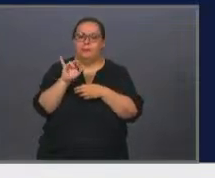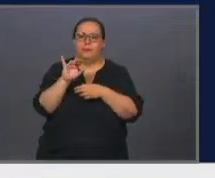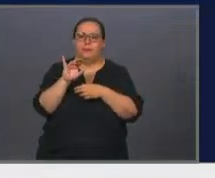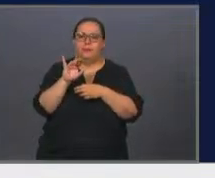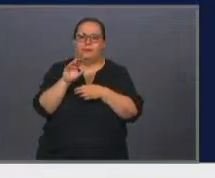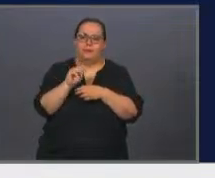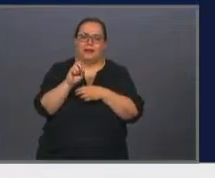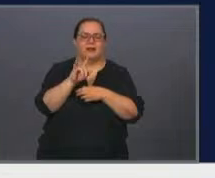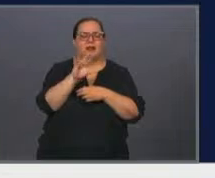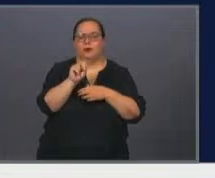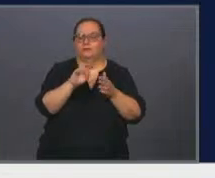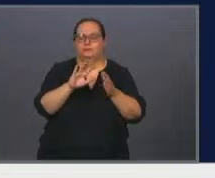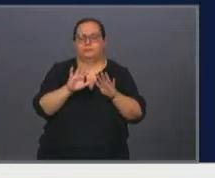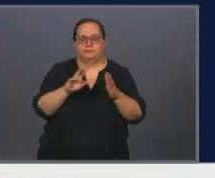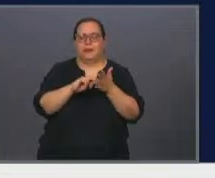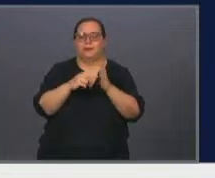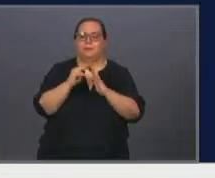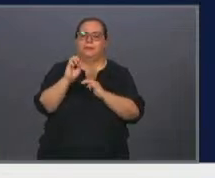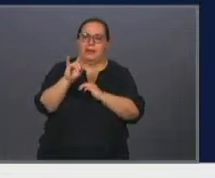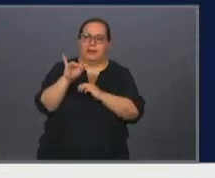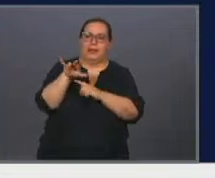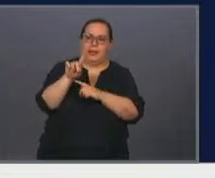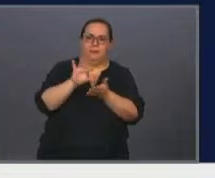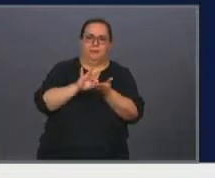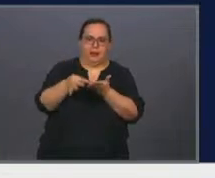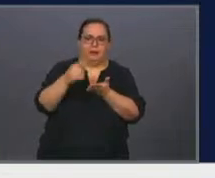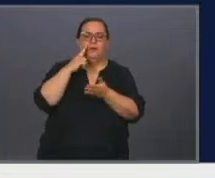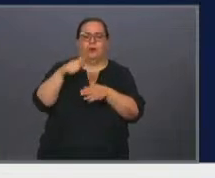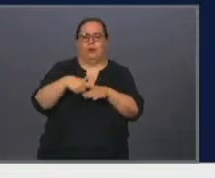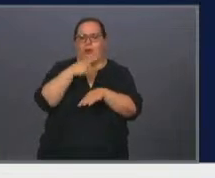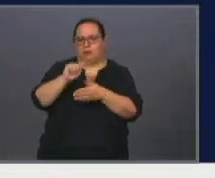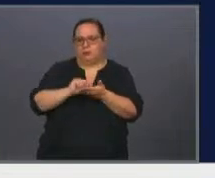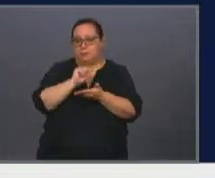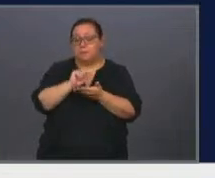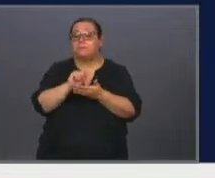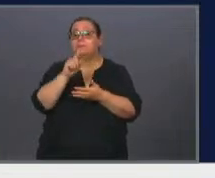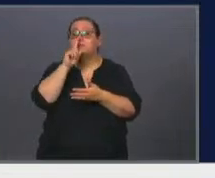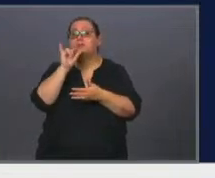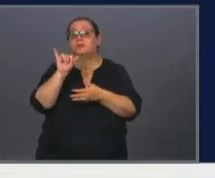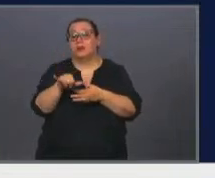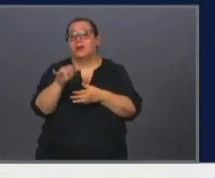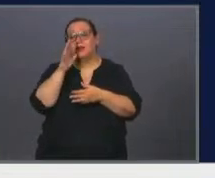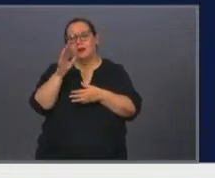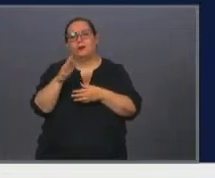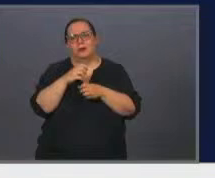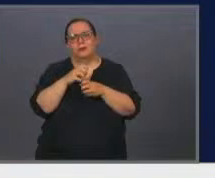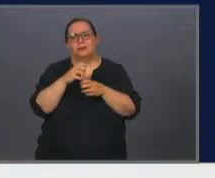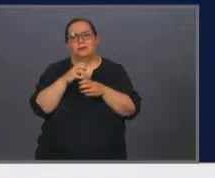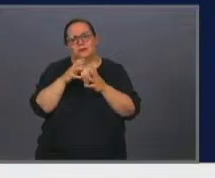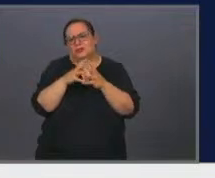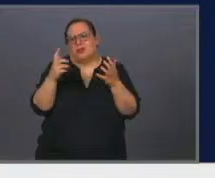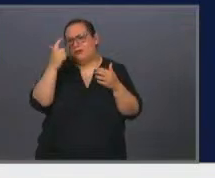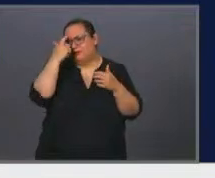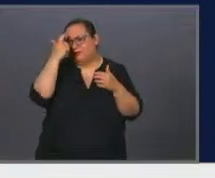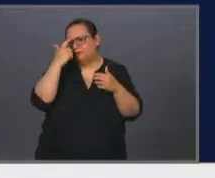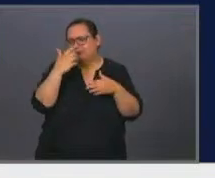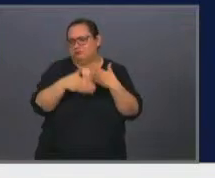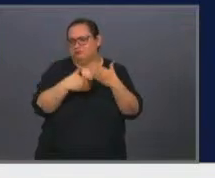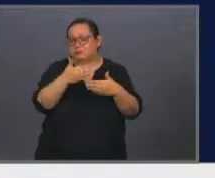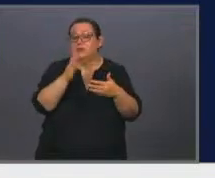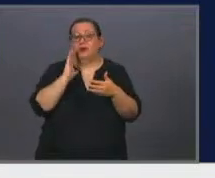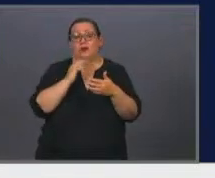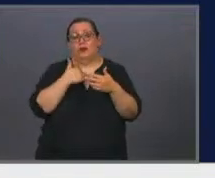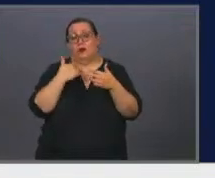Medicaid for a long time, and that would make a lot of sense. Our healthcare costs really